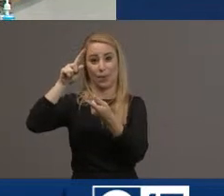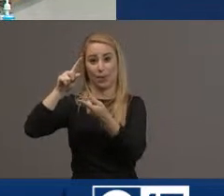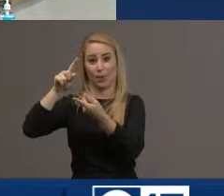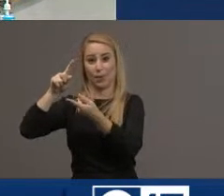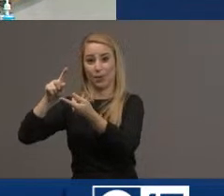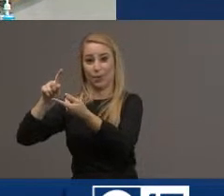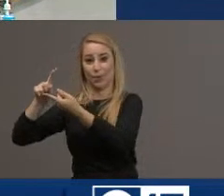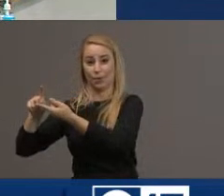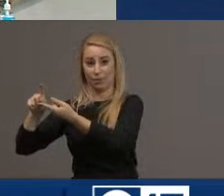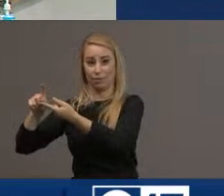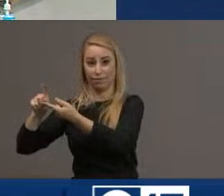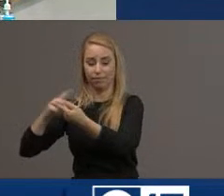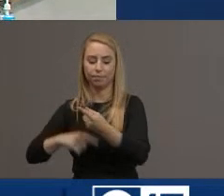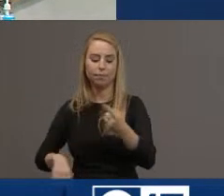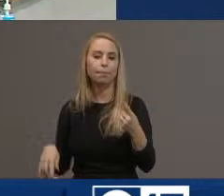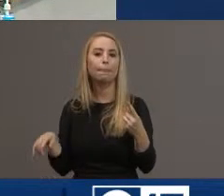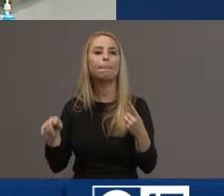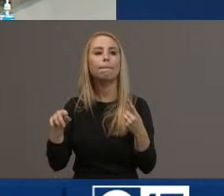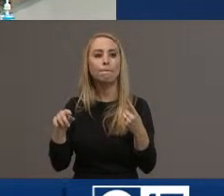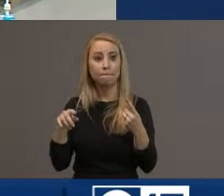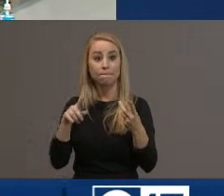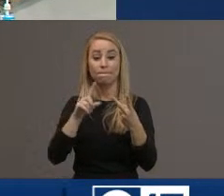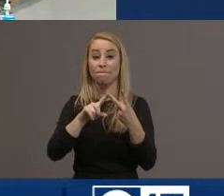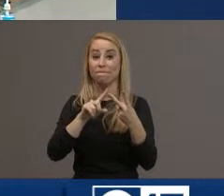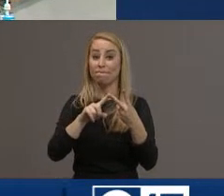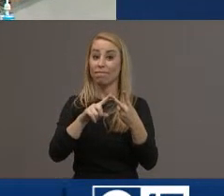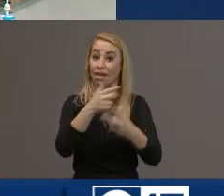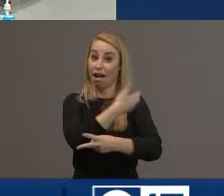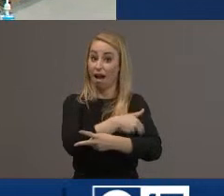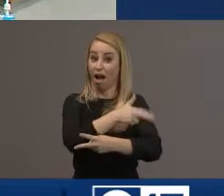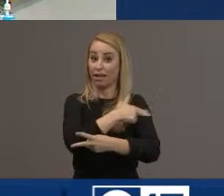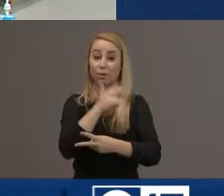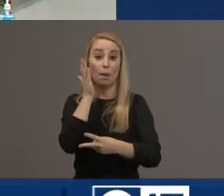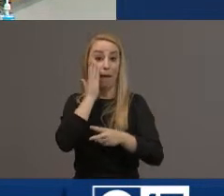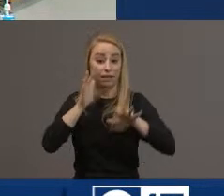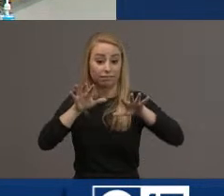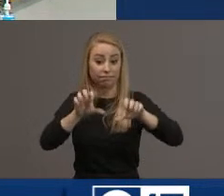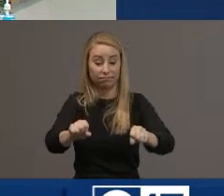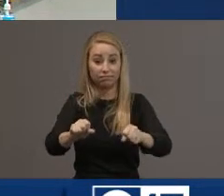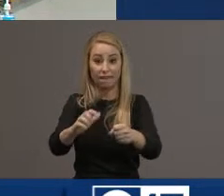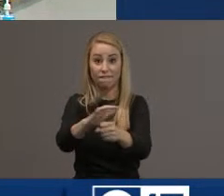Increasing hospital beds in use and increasing